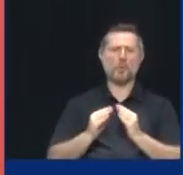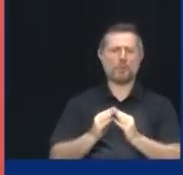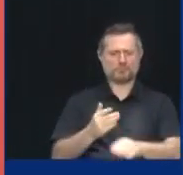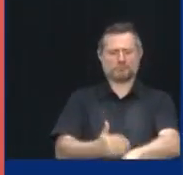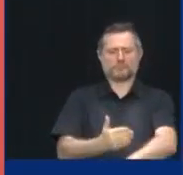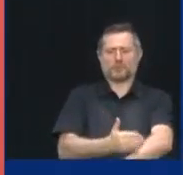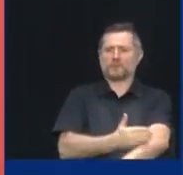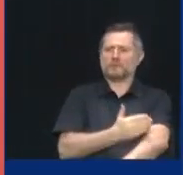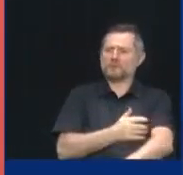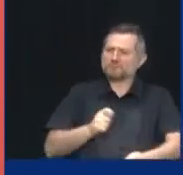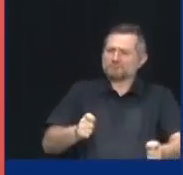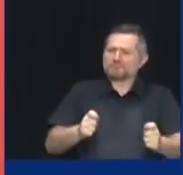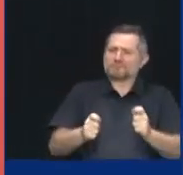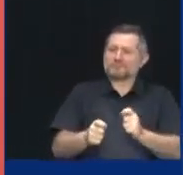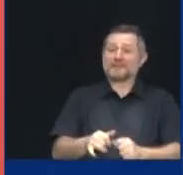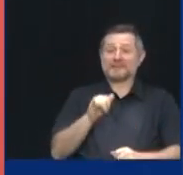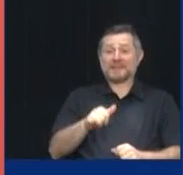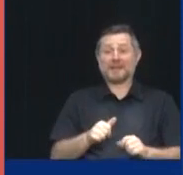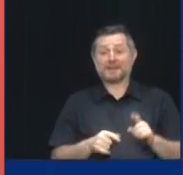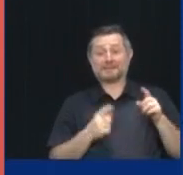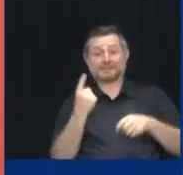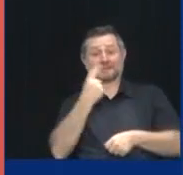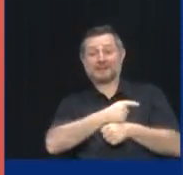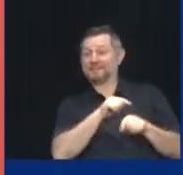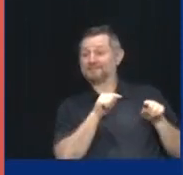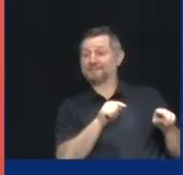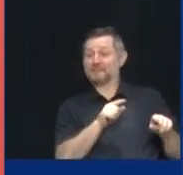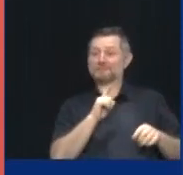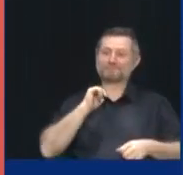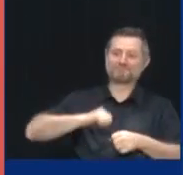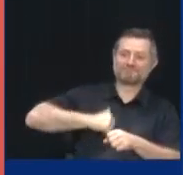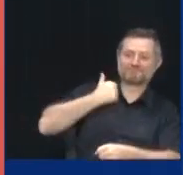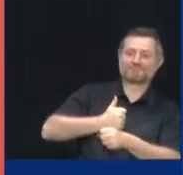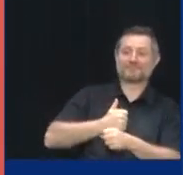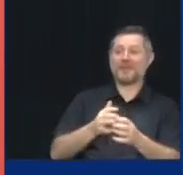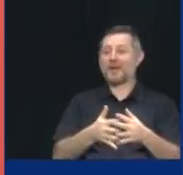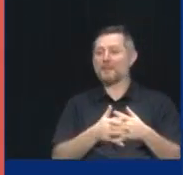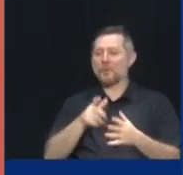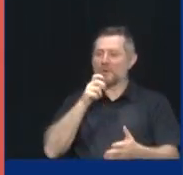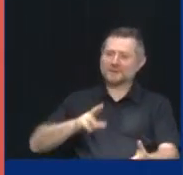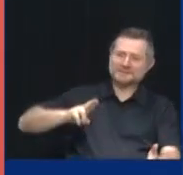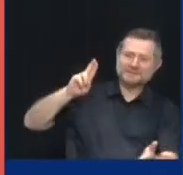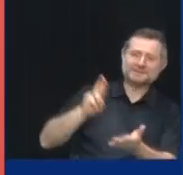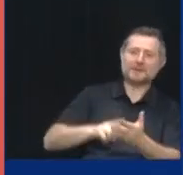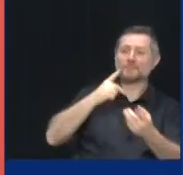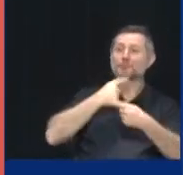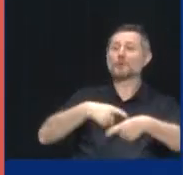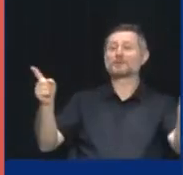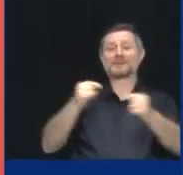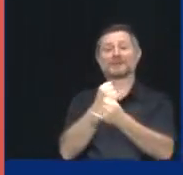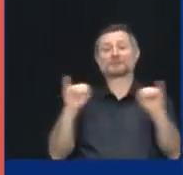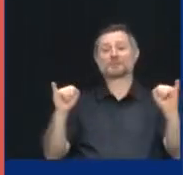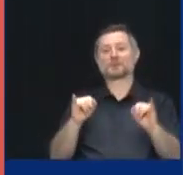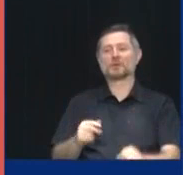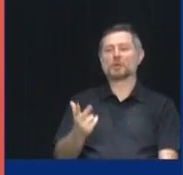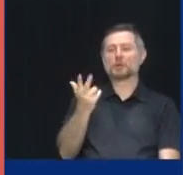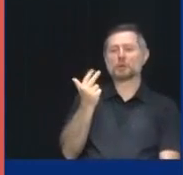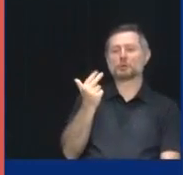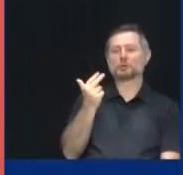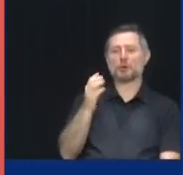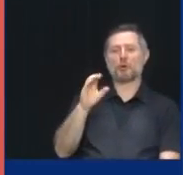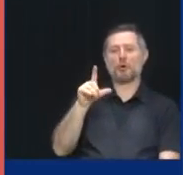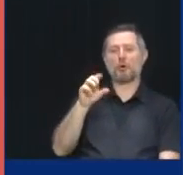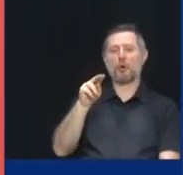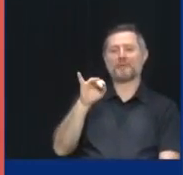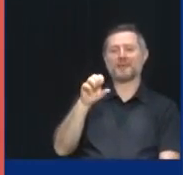Founding Fathers sign the Declaration of Independence, 13 colonies all had